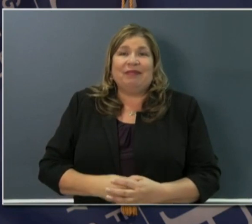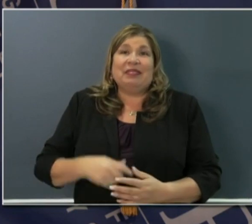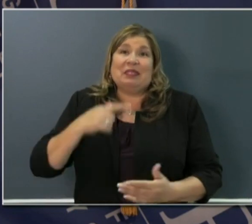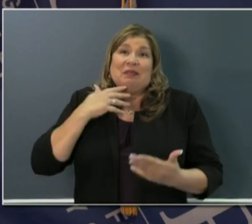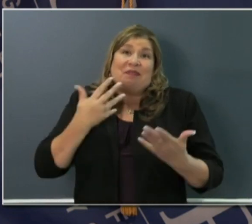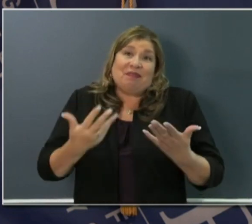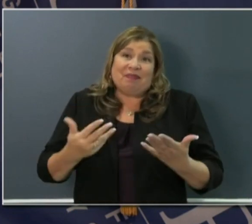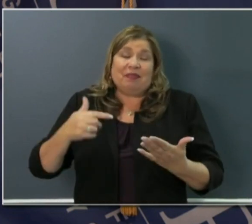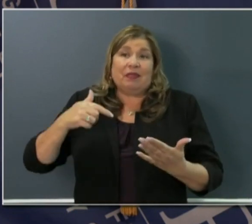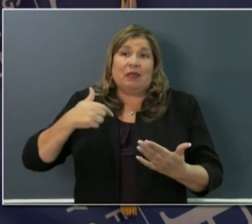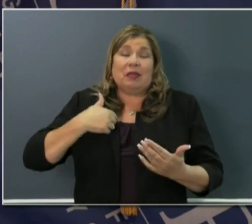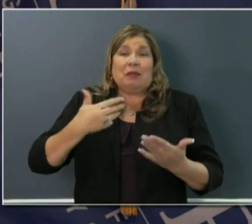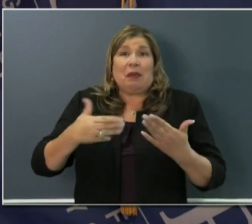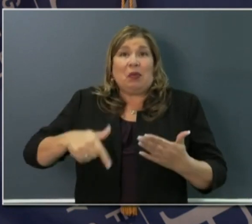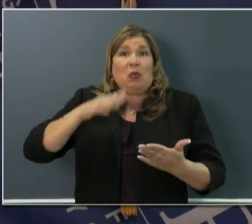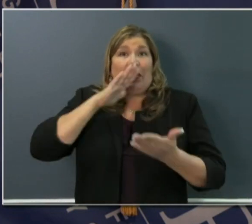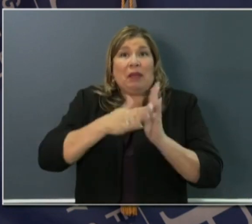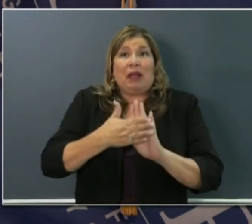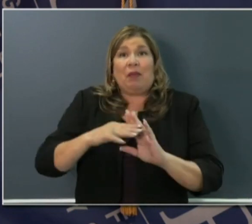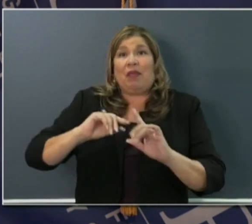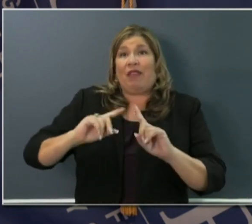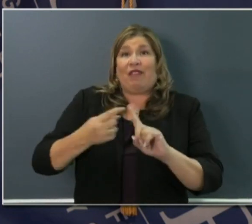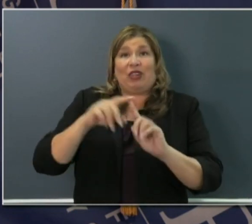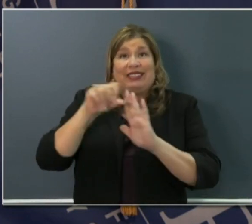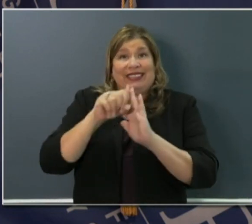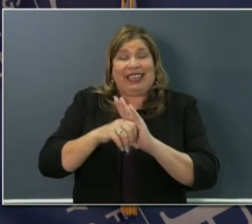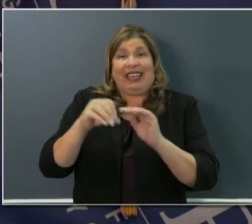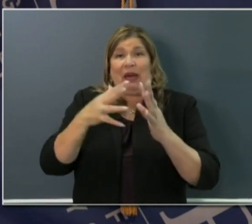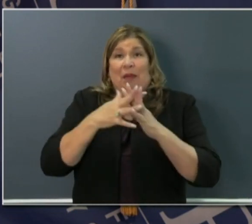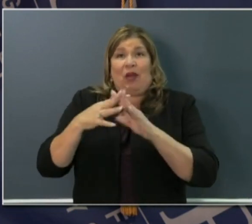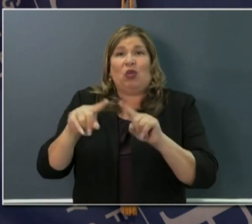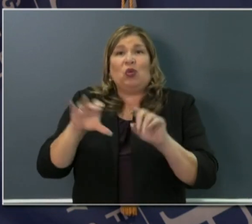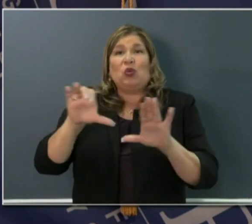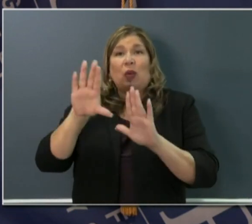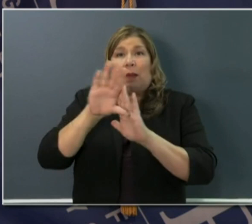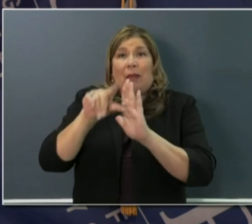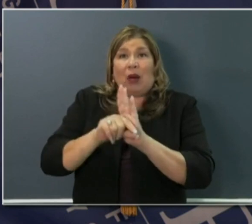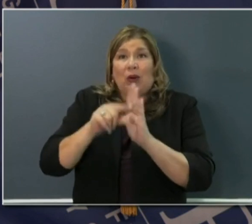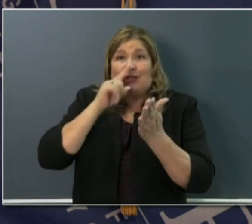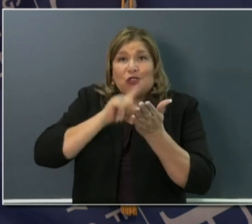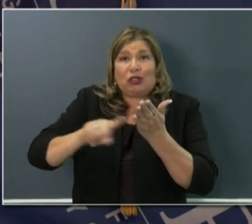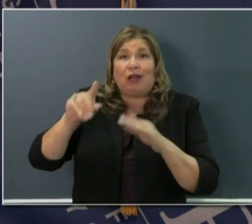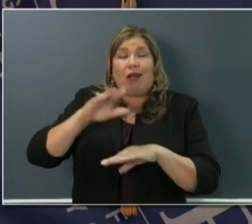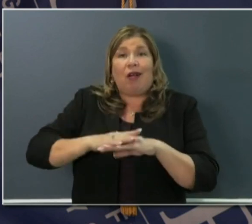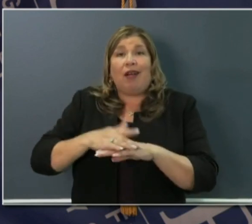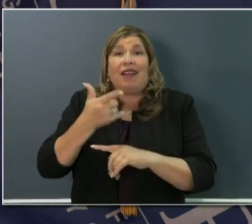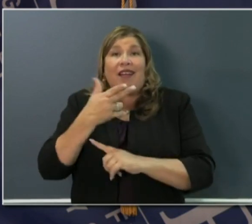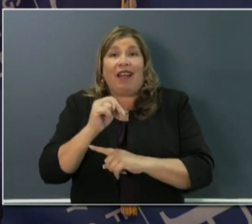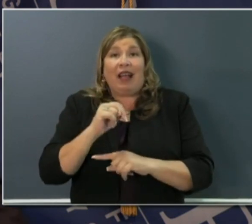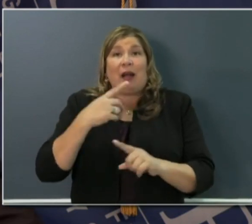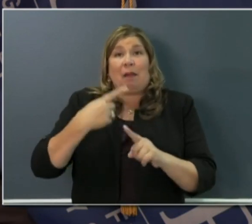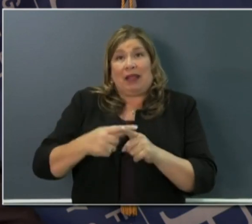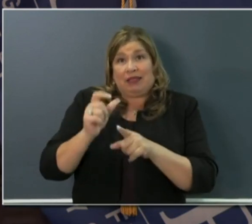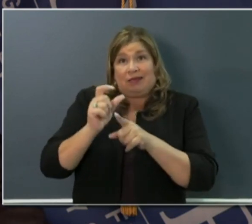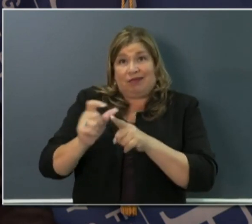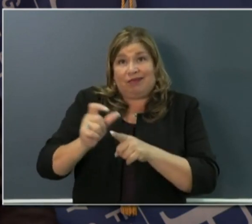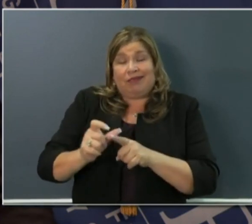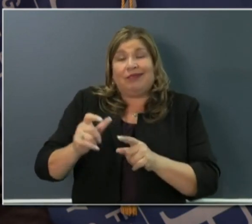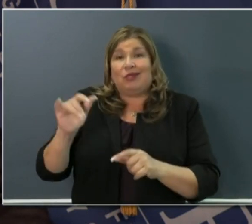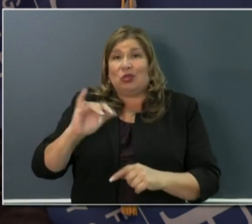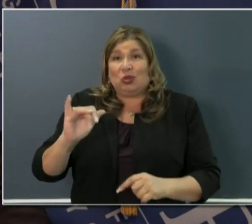in America to do background checks, not just on guns, but ammunition purchases. I believe people's right to bear